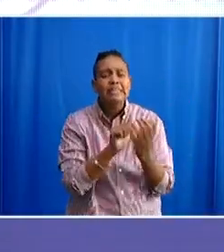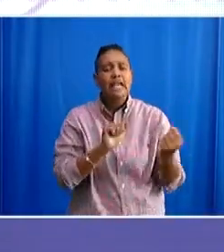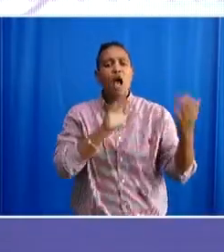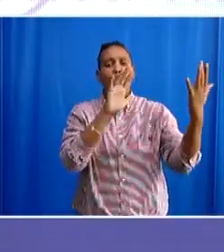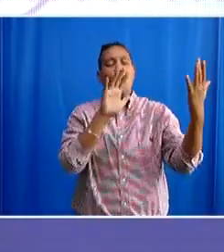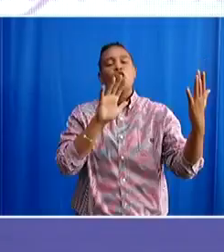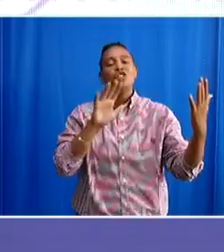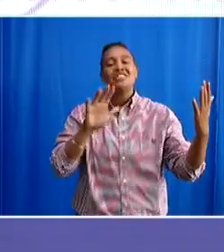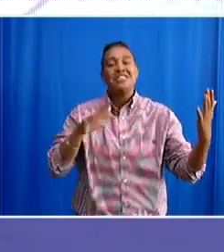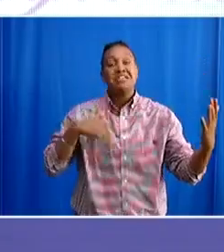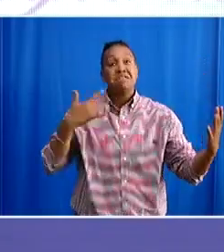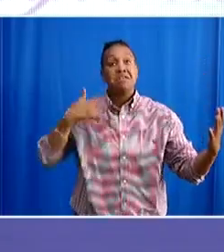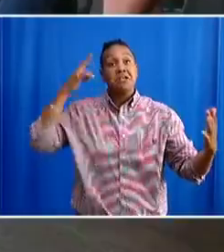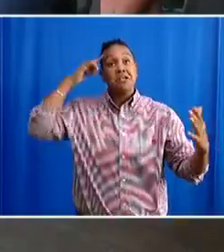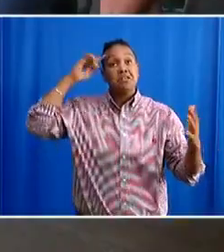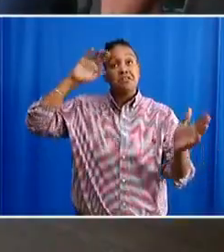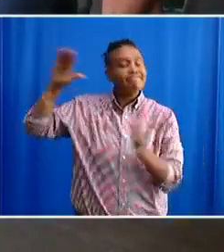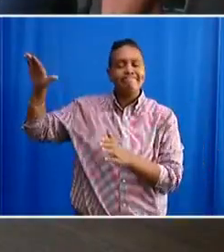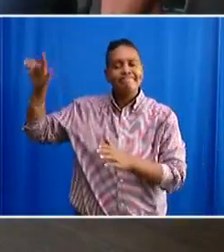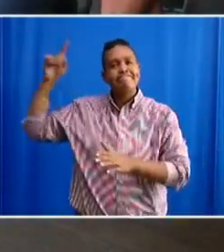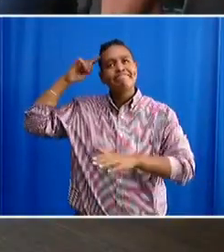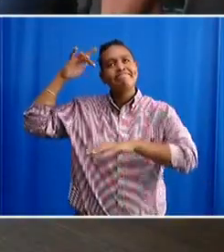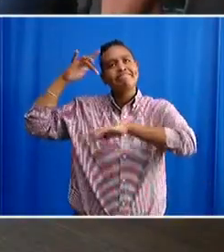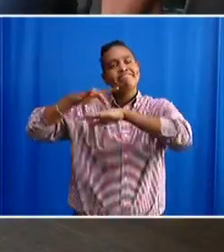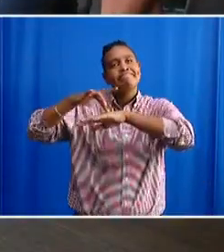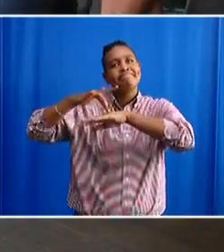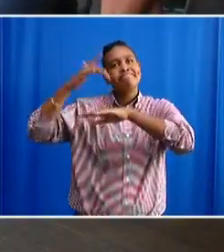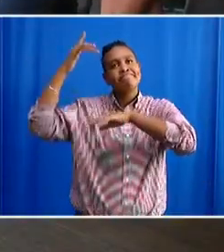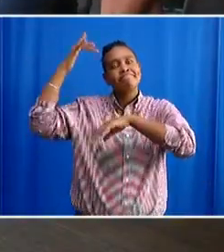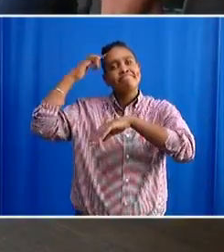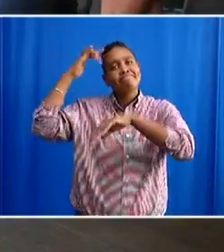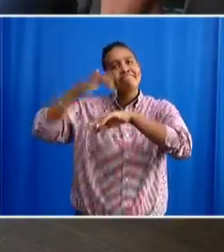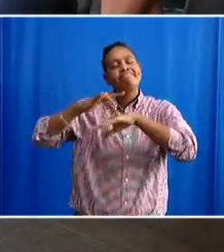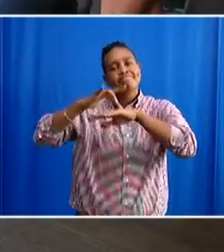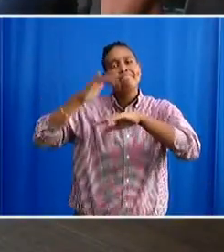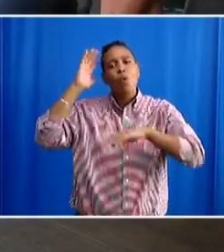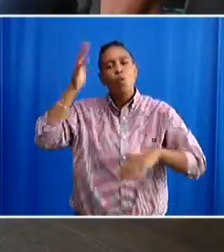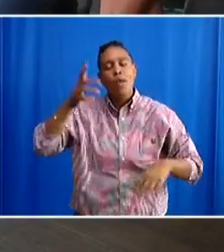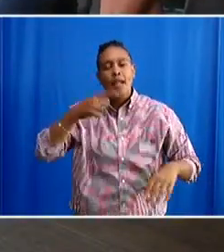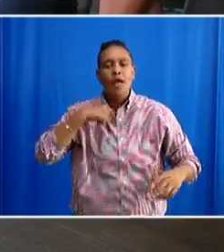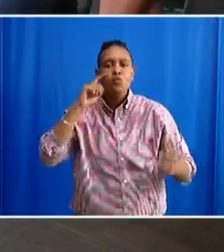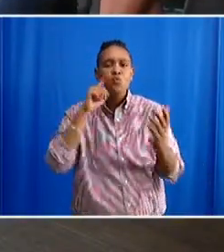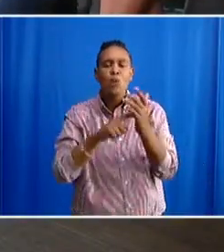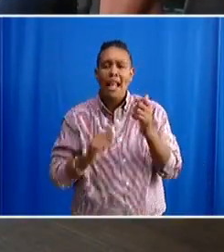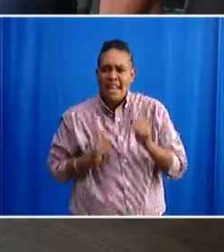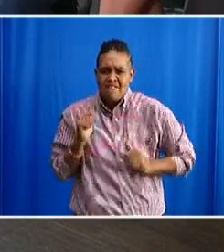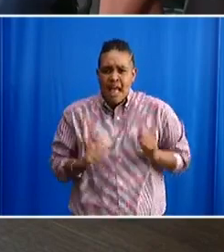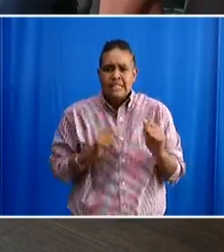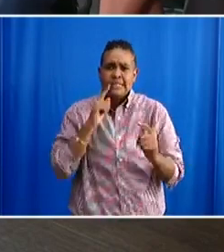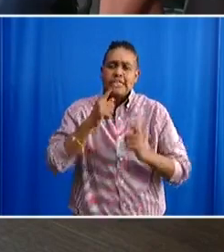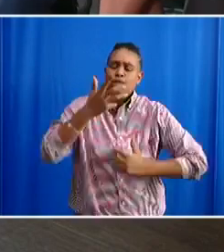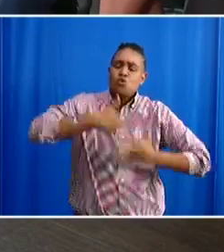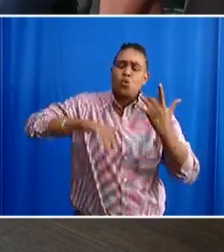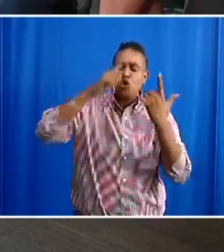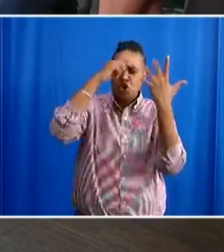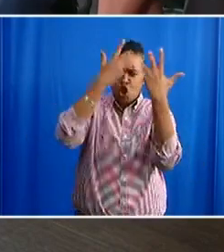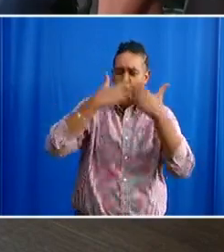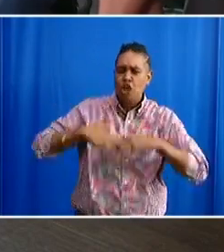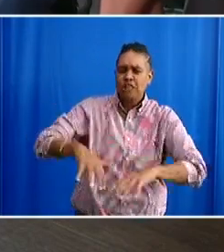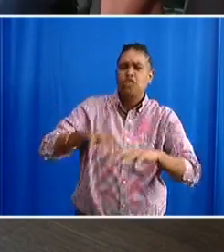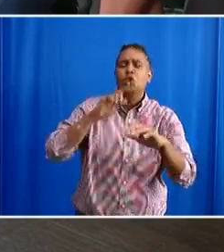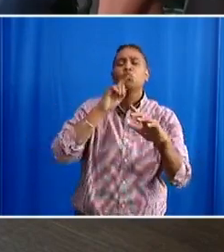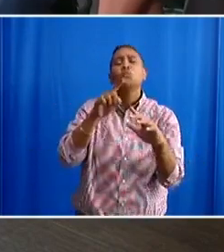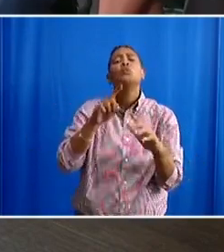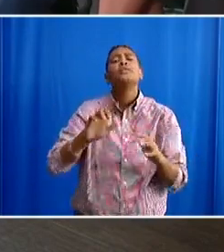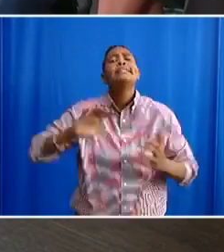was not lost on us. And we certainly recognize the vitality of social cohesion to disaster